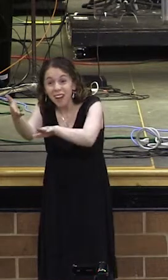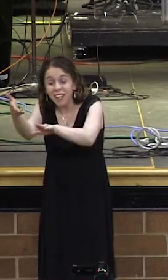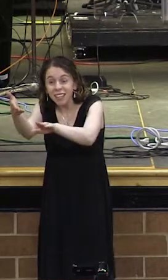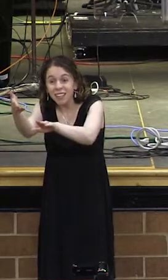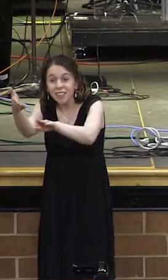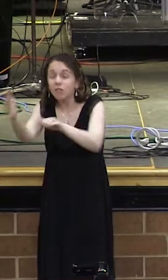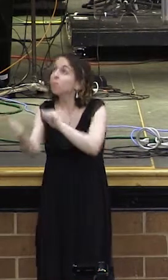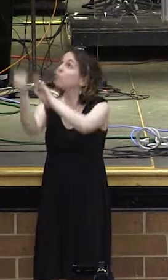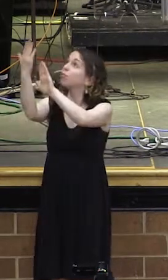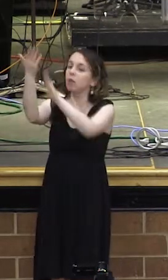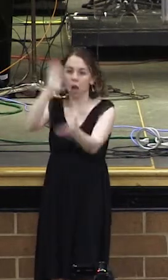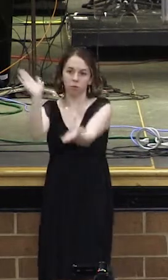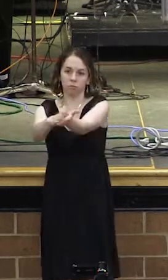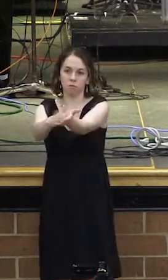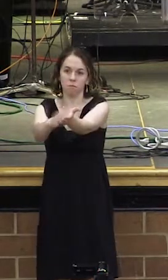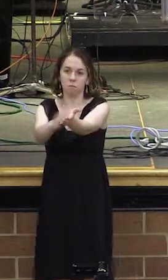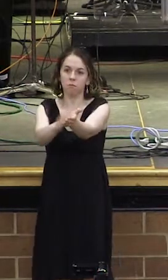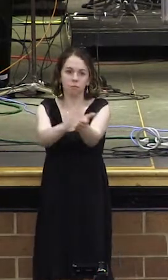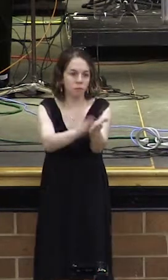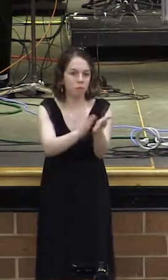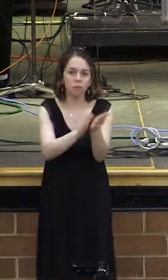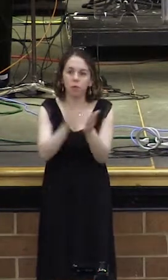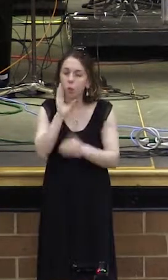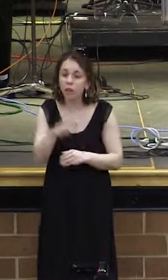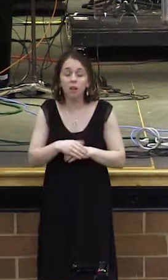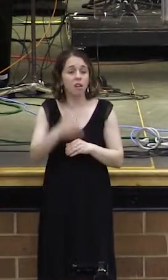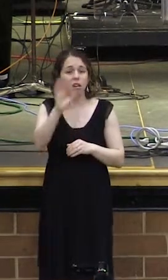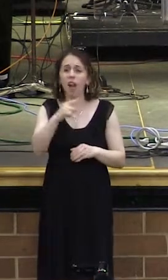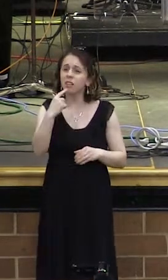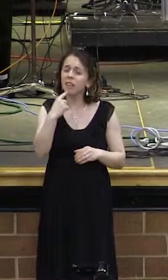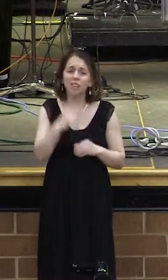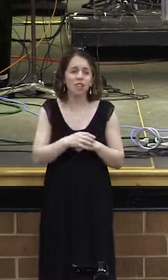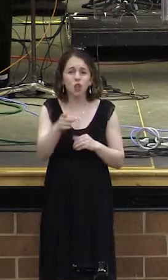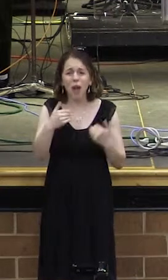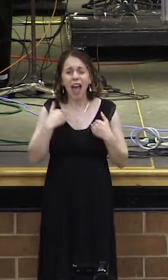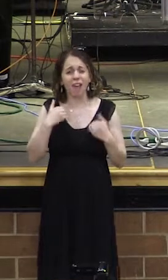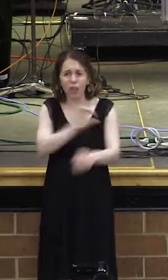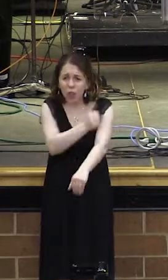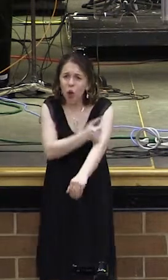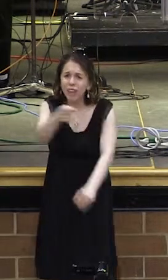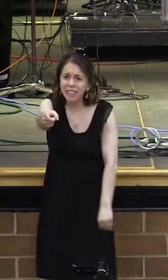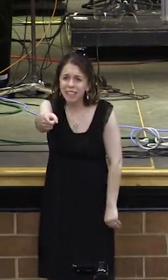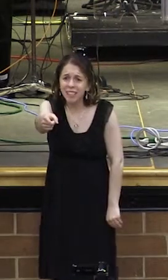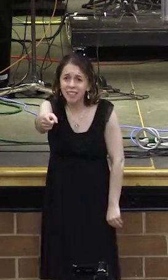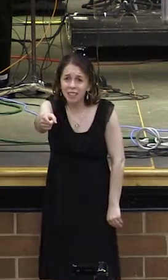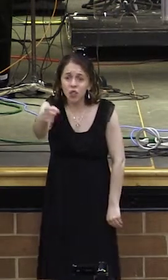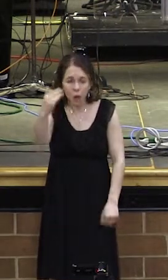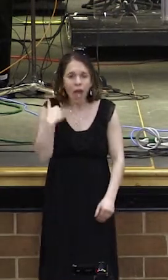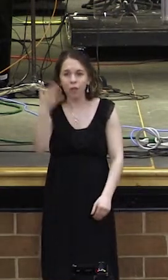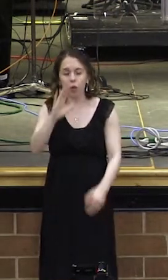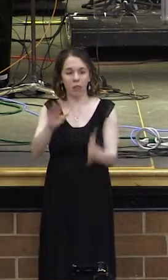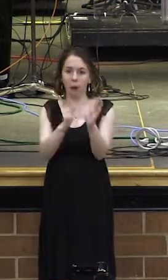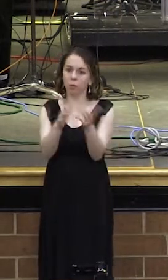Are Made In His Image and we are to rule over the the fishes of the Sea and the birds of the air can you say Amen we were created as human